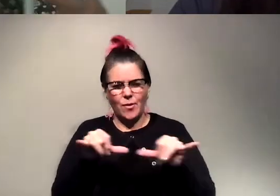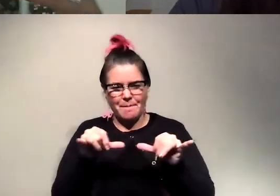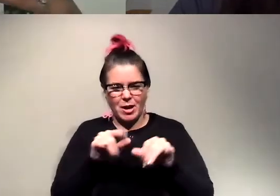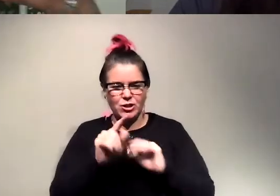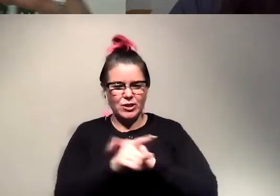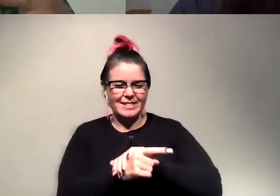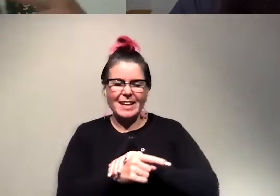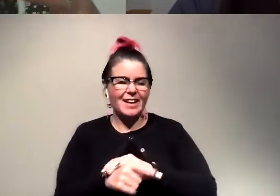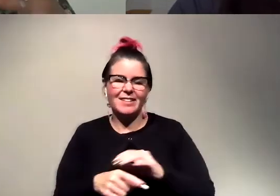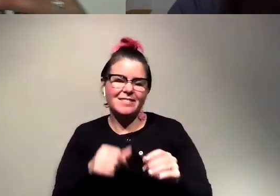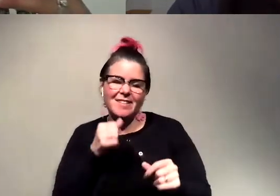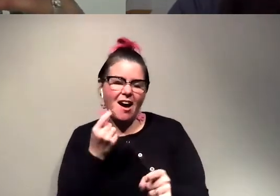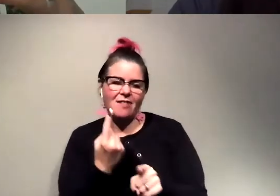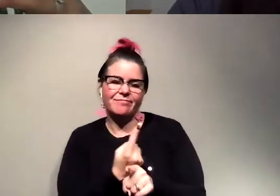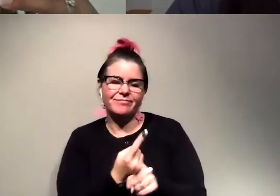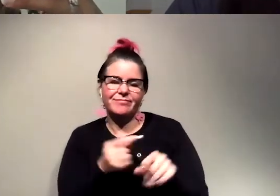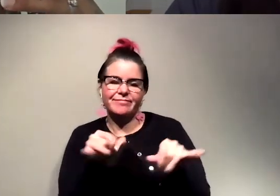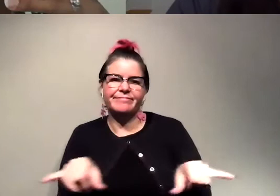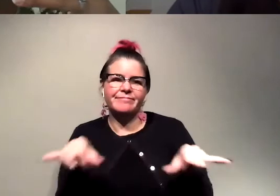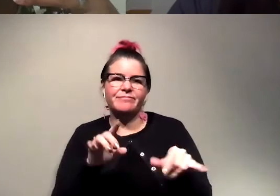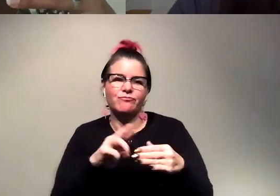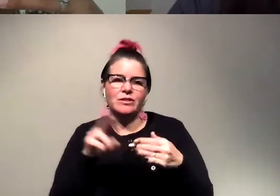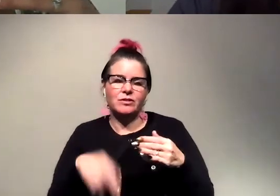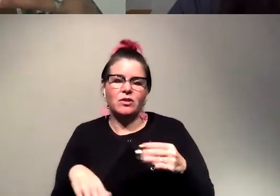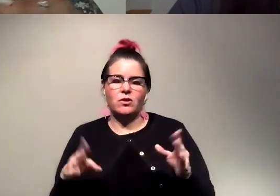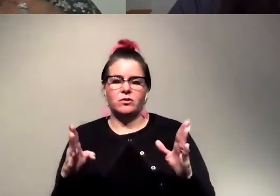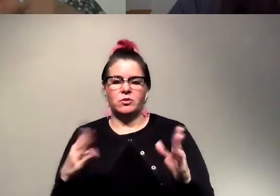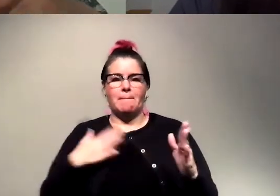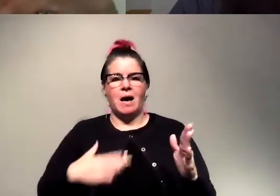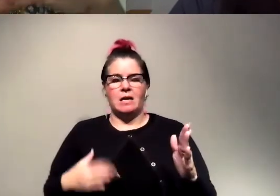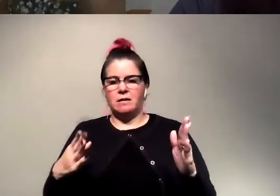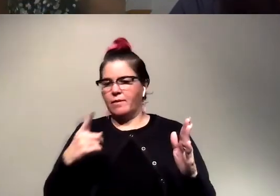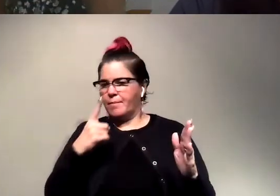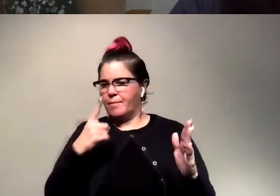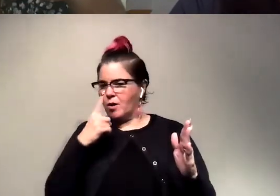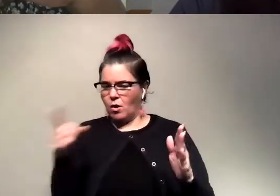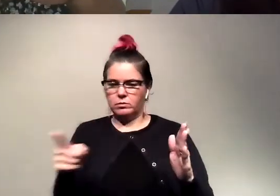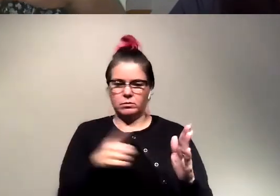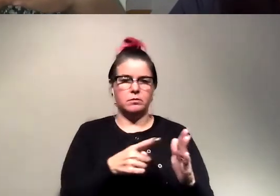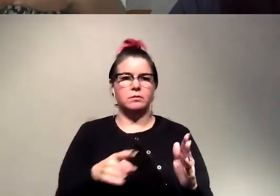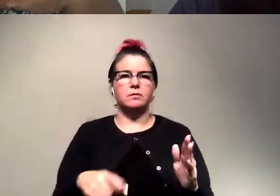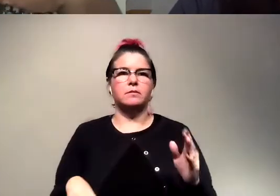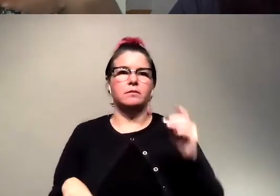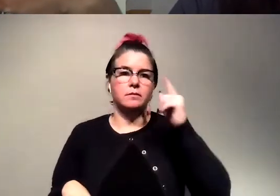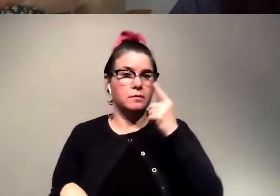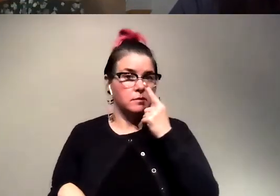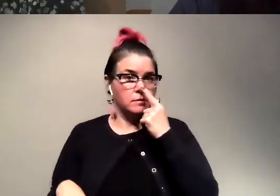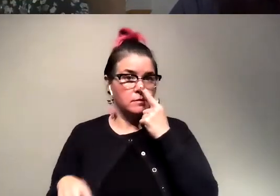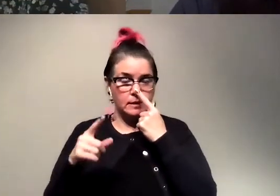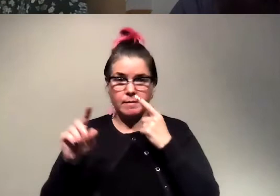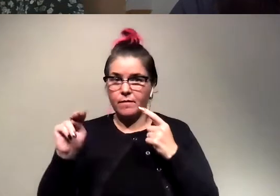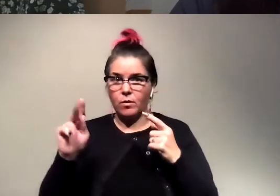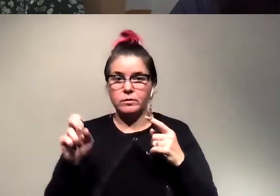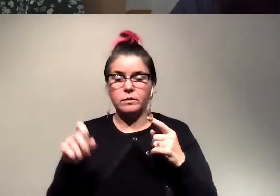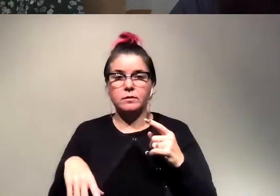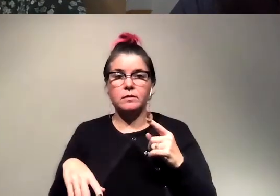won't always give you a consistent result as you go through collecting other specimens. So snout to vent length is from the tip of its nose